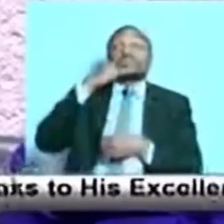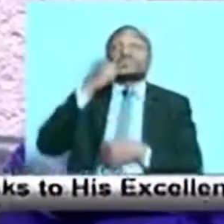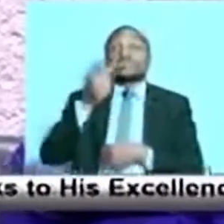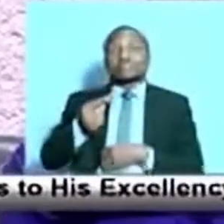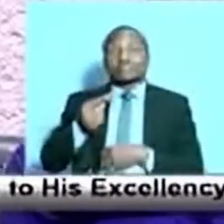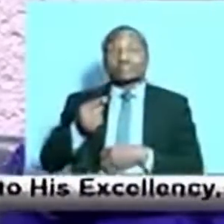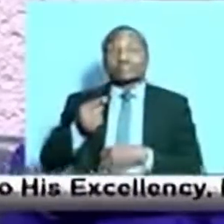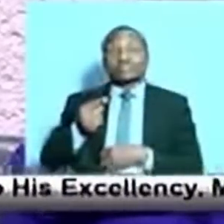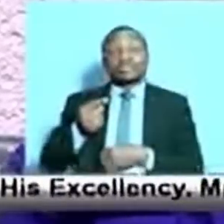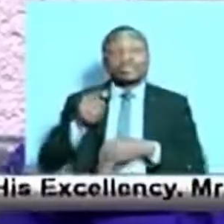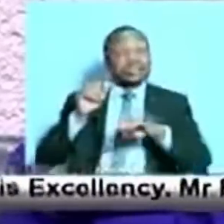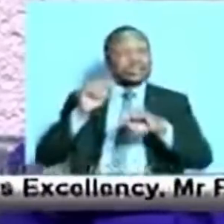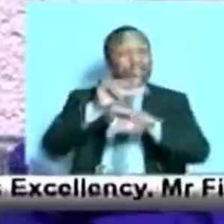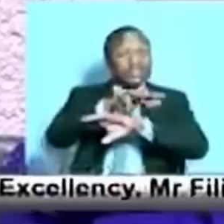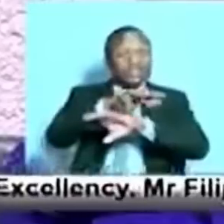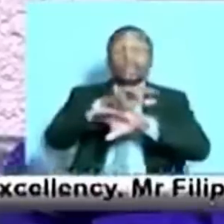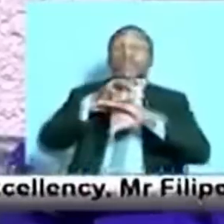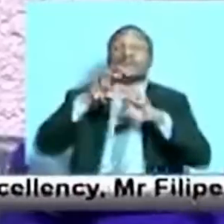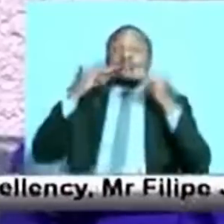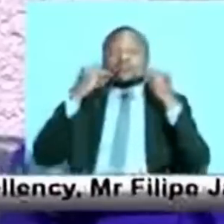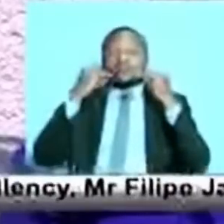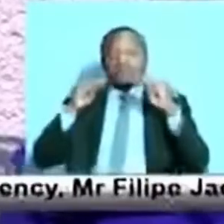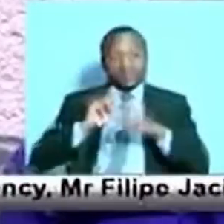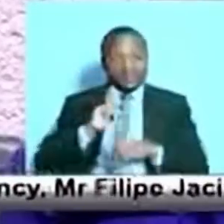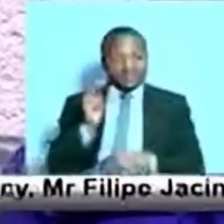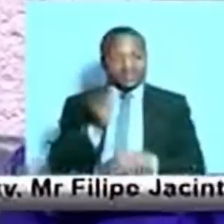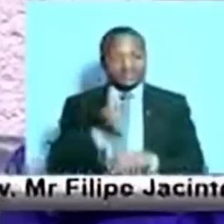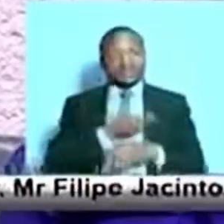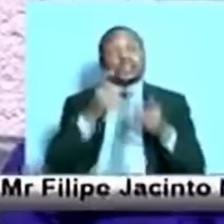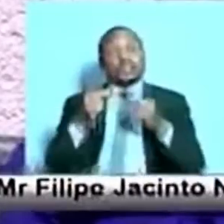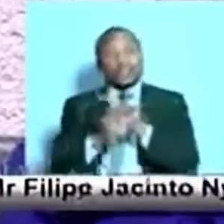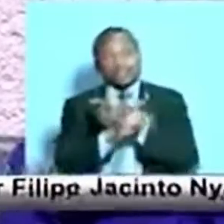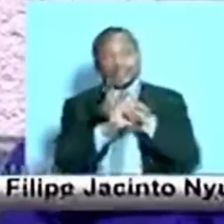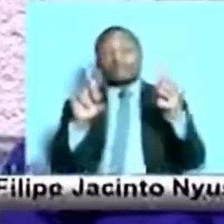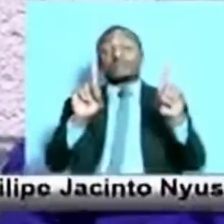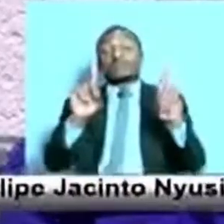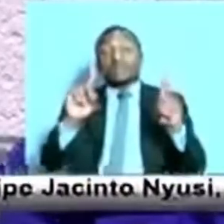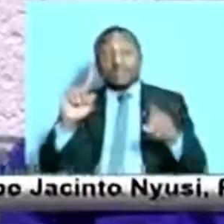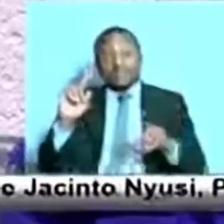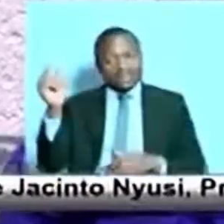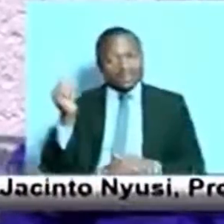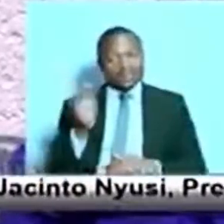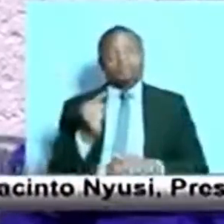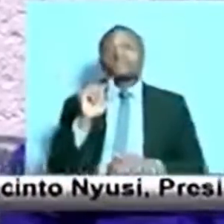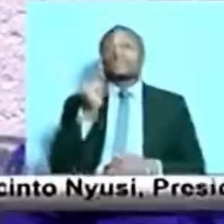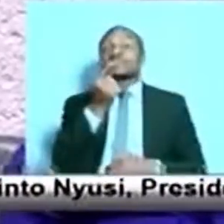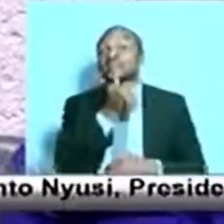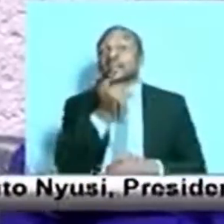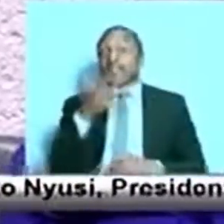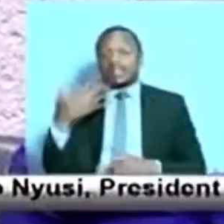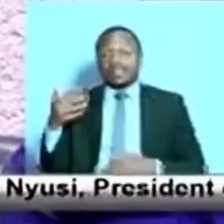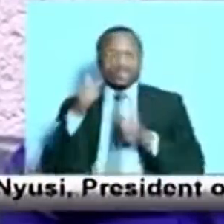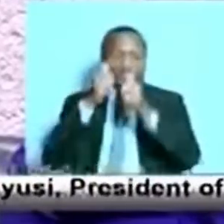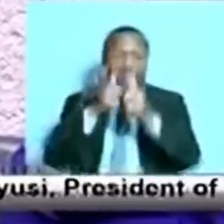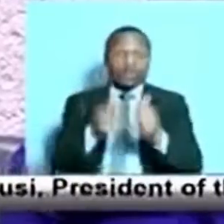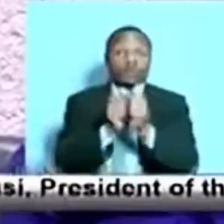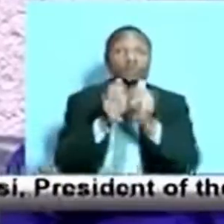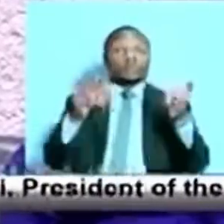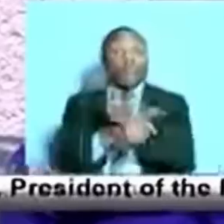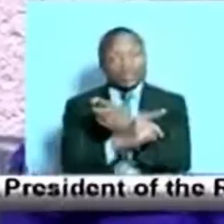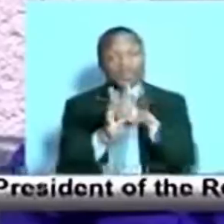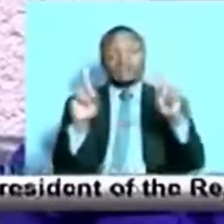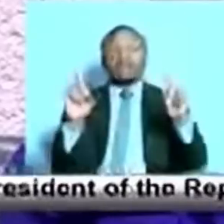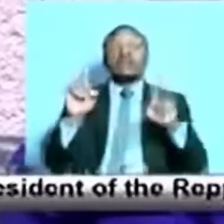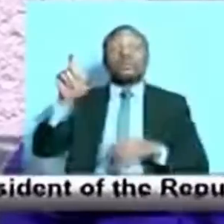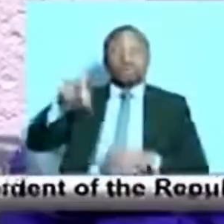he sent a message for us all to learn from, that democracy comes first, then everything follows. Without democracy, and